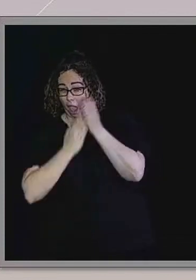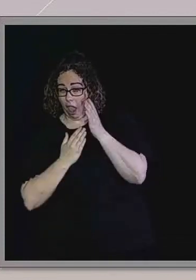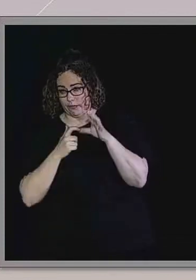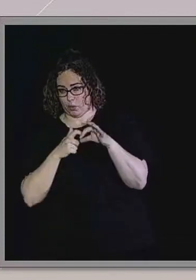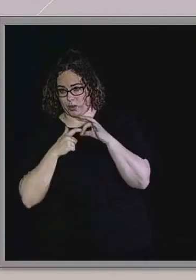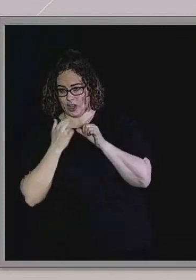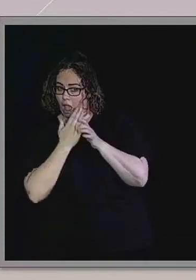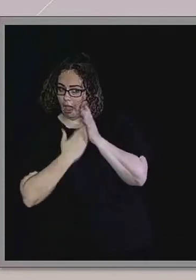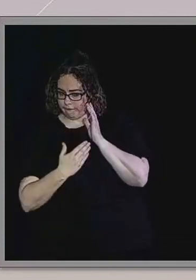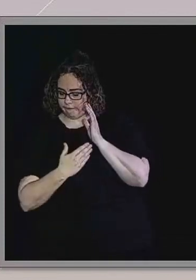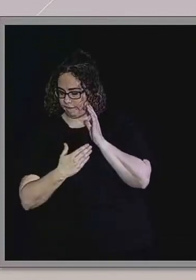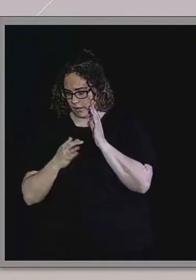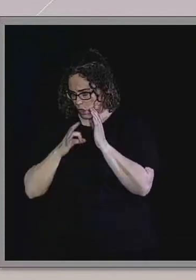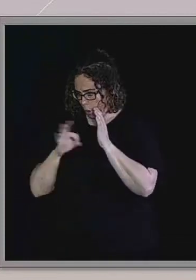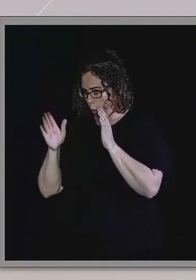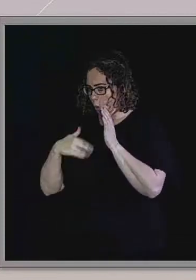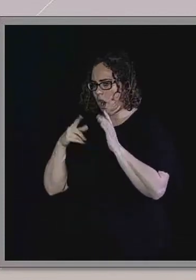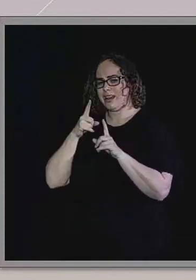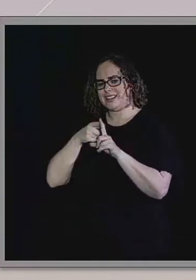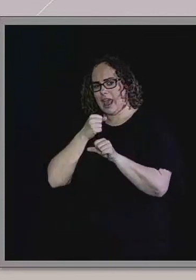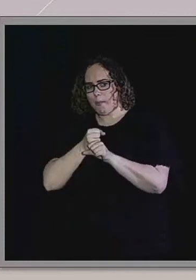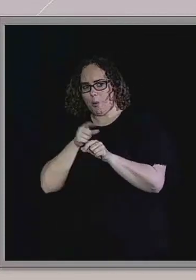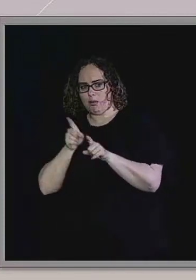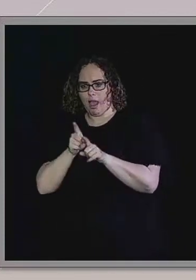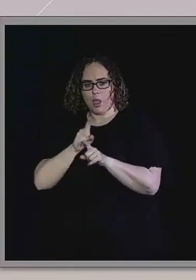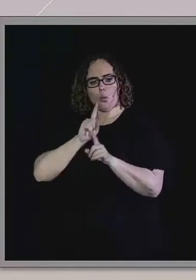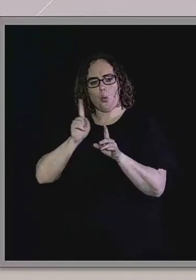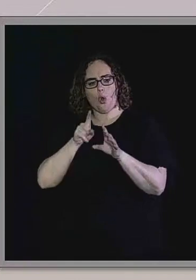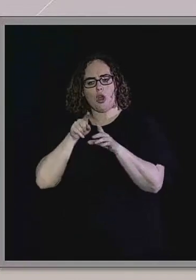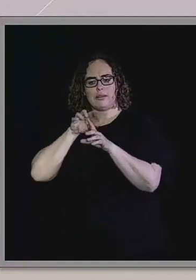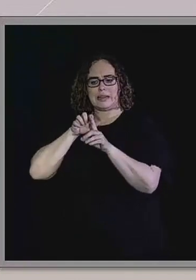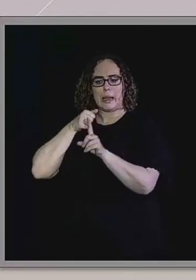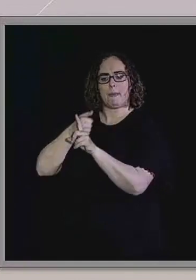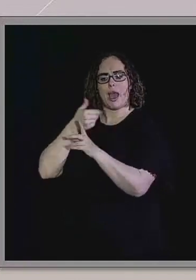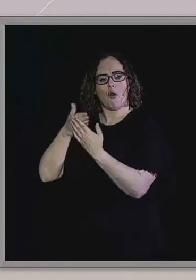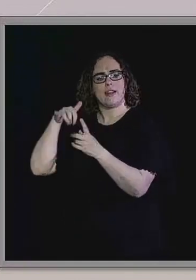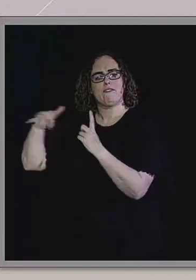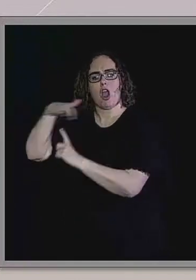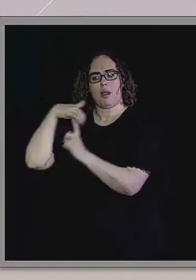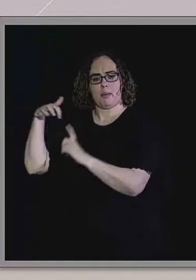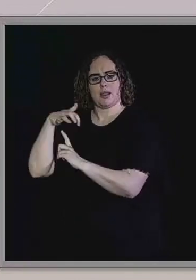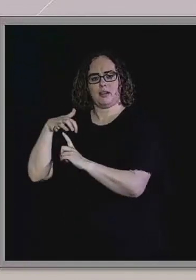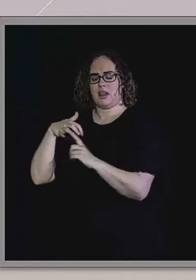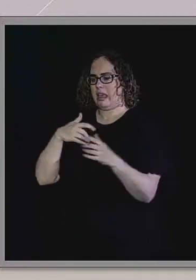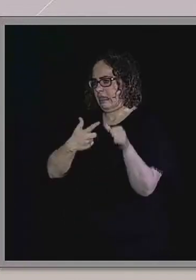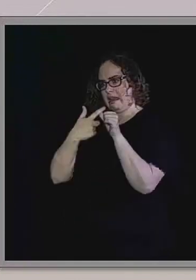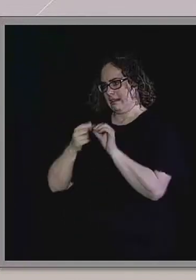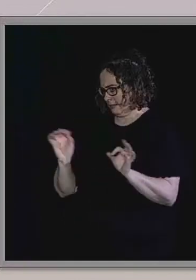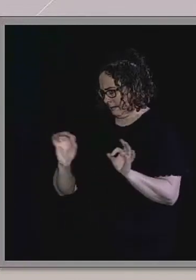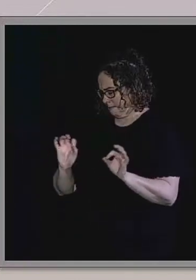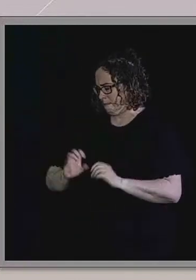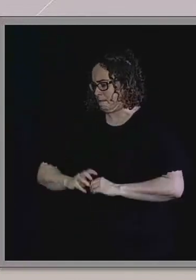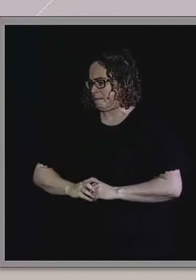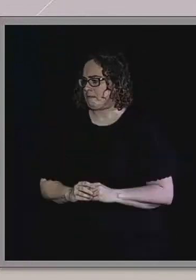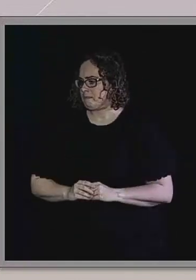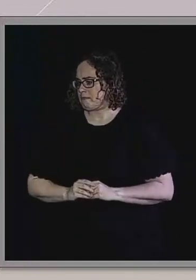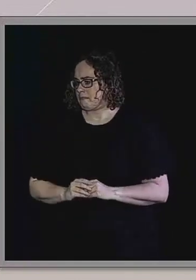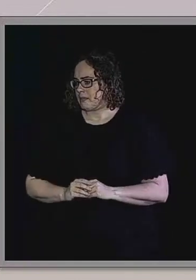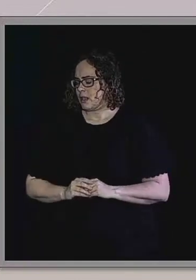And they gave me a bit of a strange answer, actually. Equivocal one. So no, but no, not